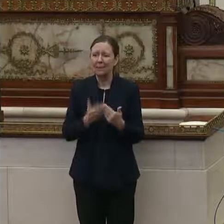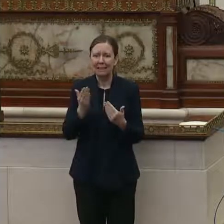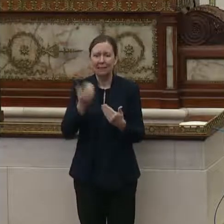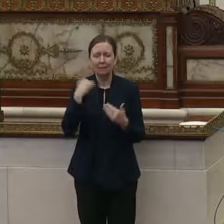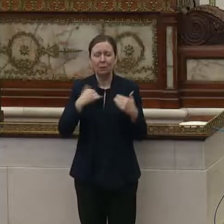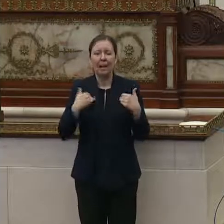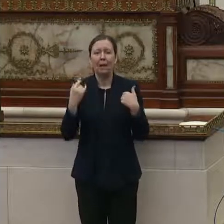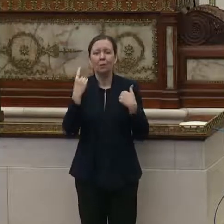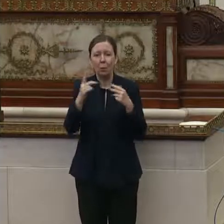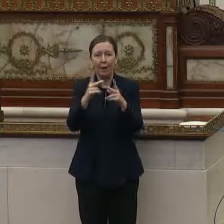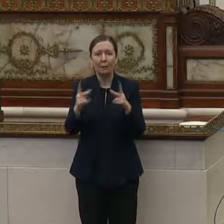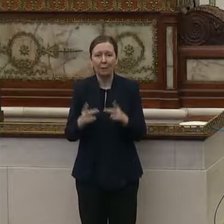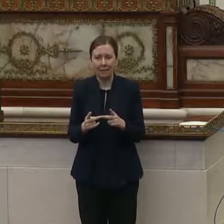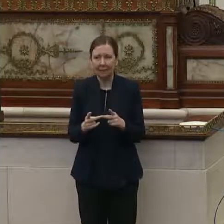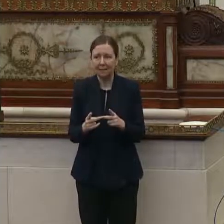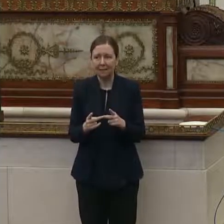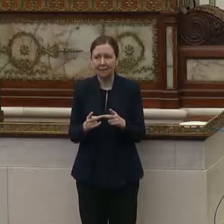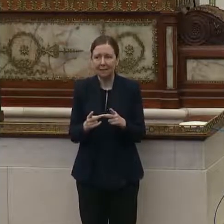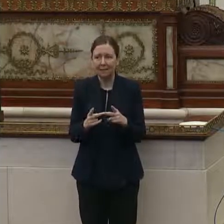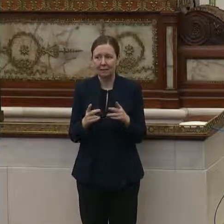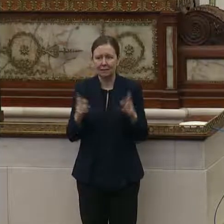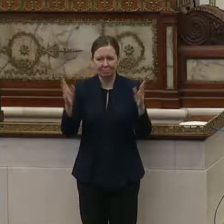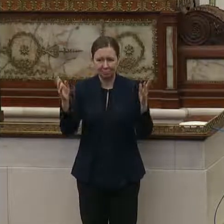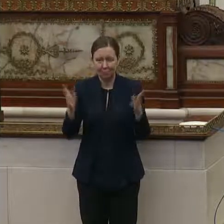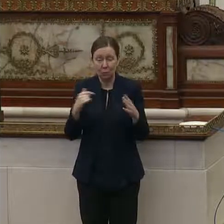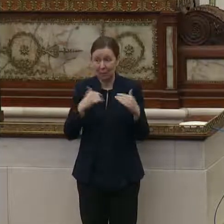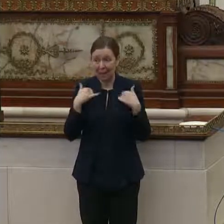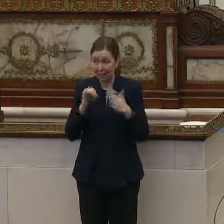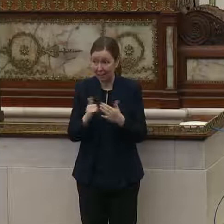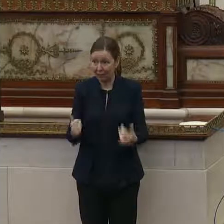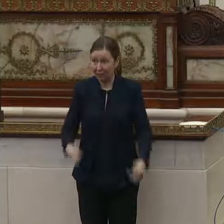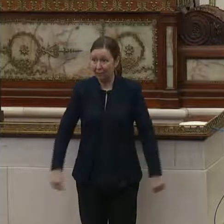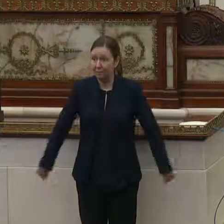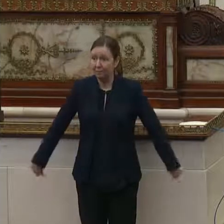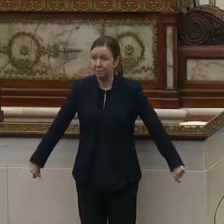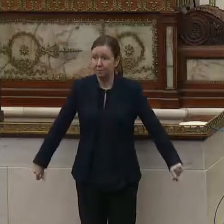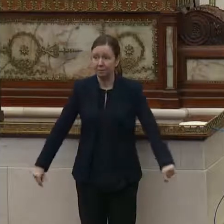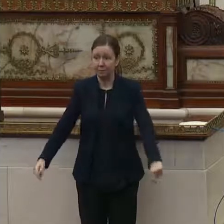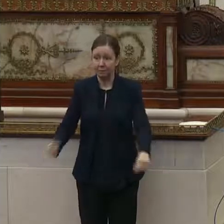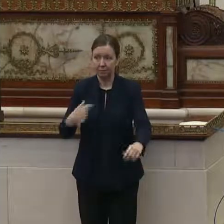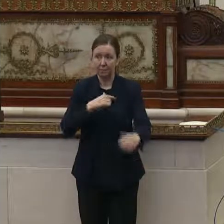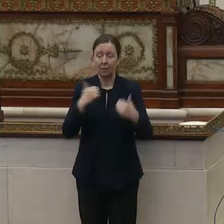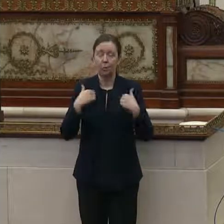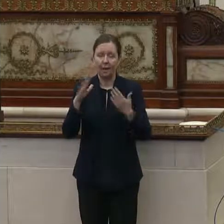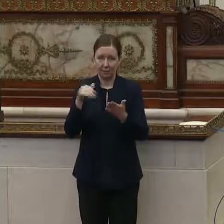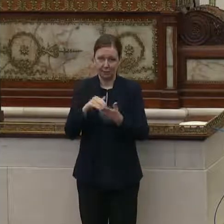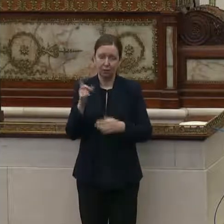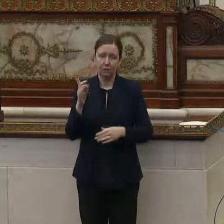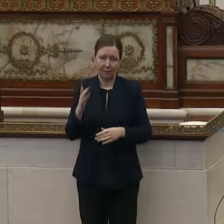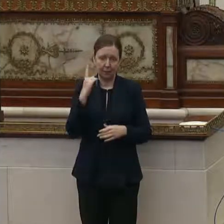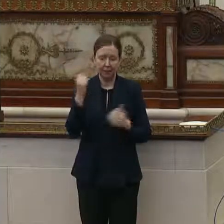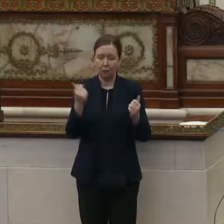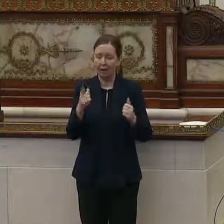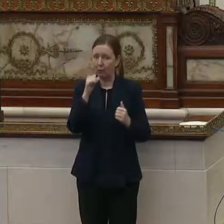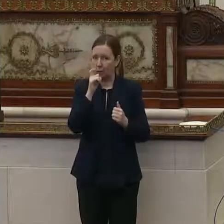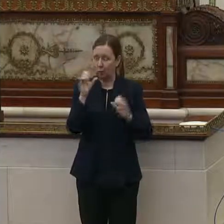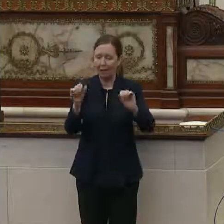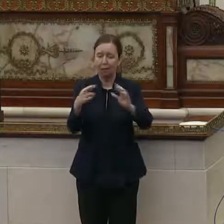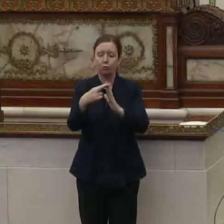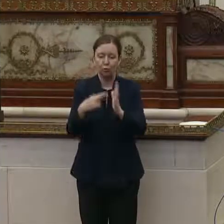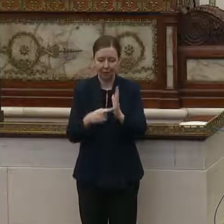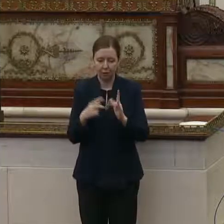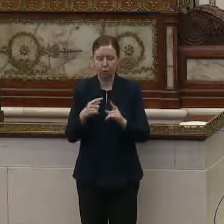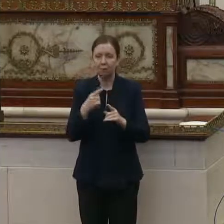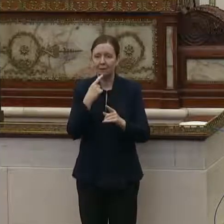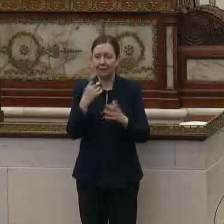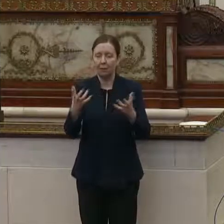location and it was coordinated. Do we have that right now? So we do have a central database where anyone can register to